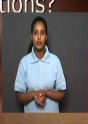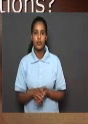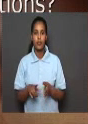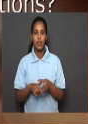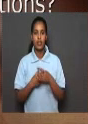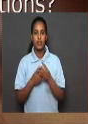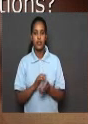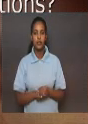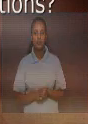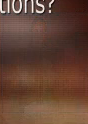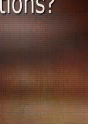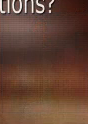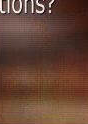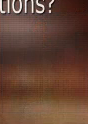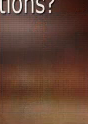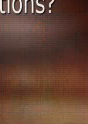Begin.